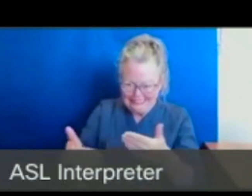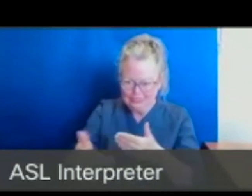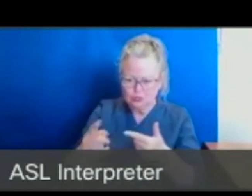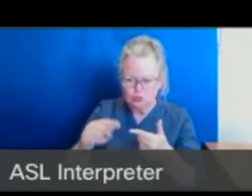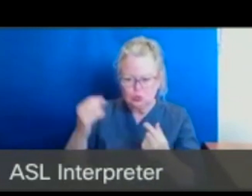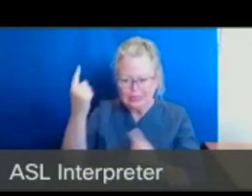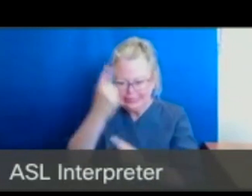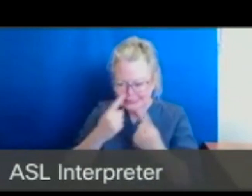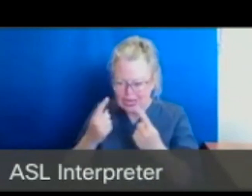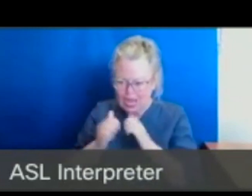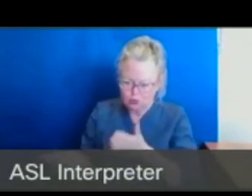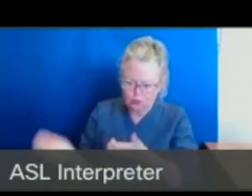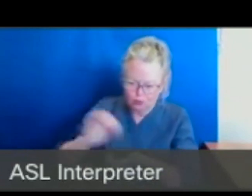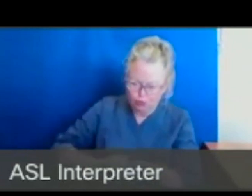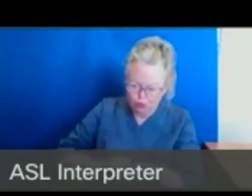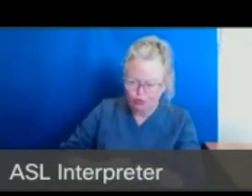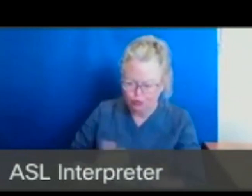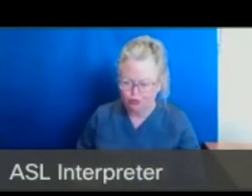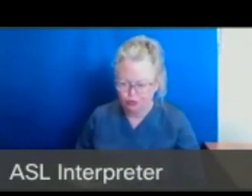well.